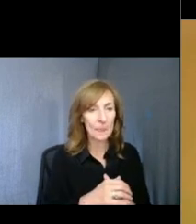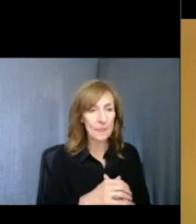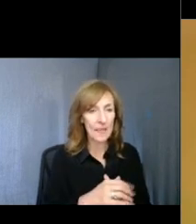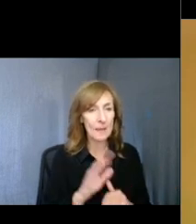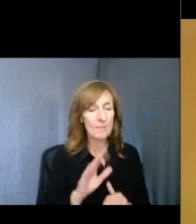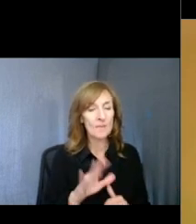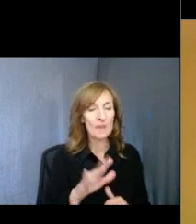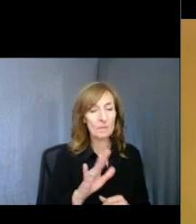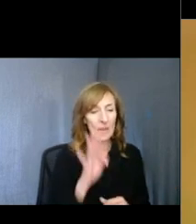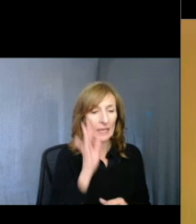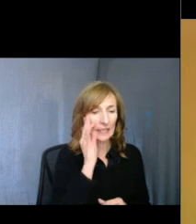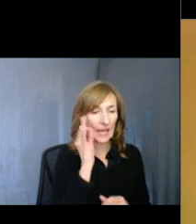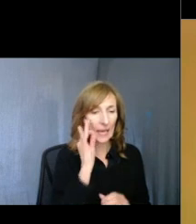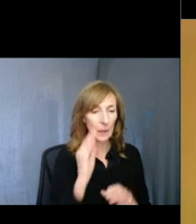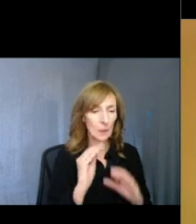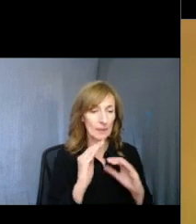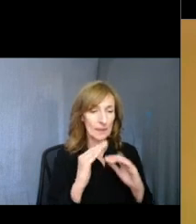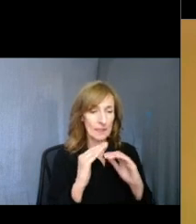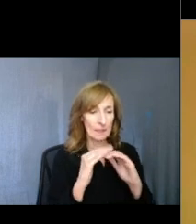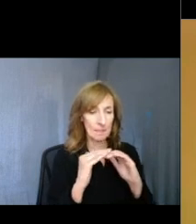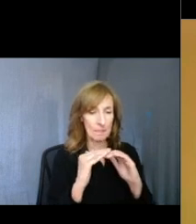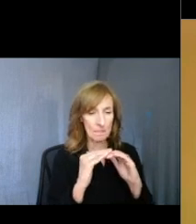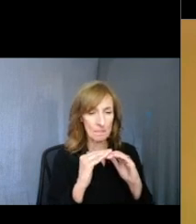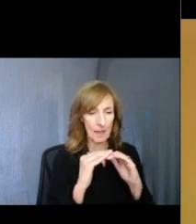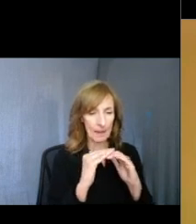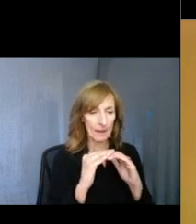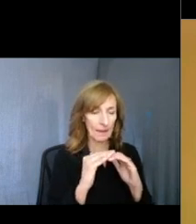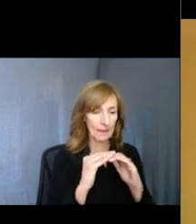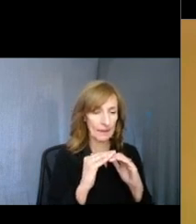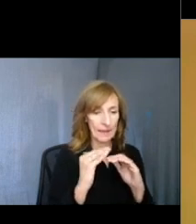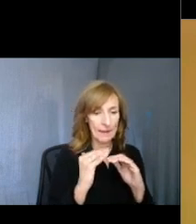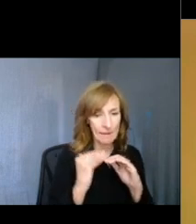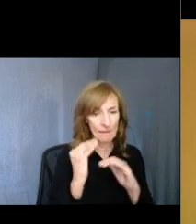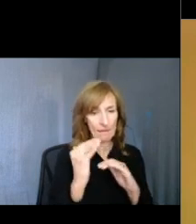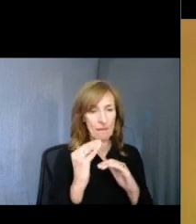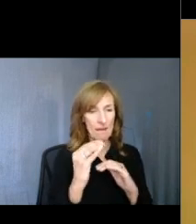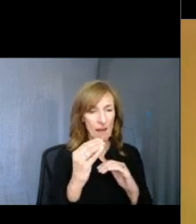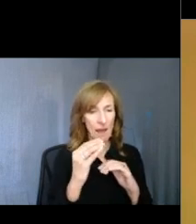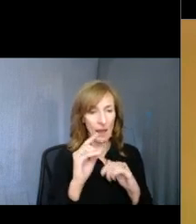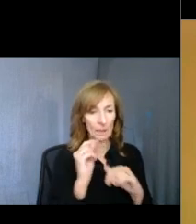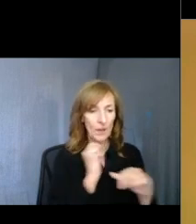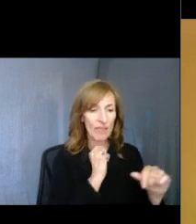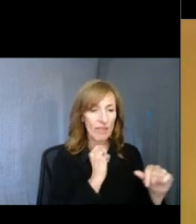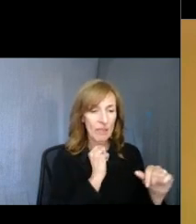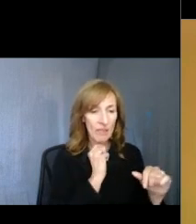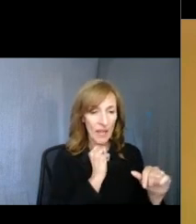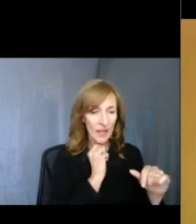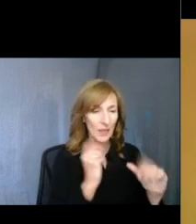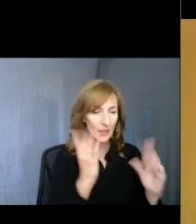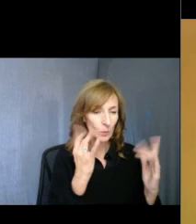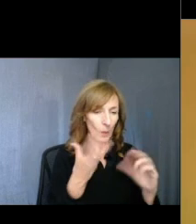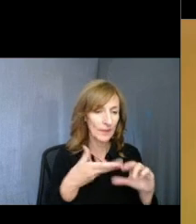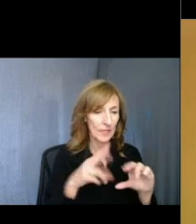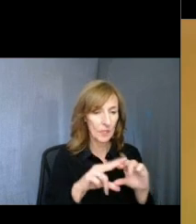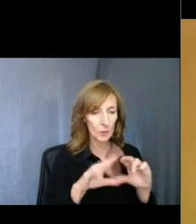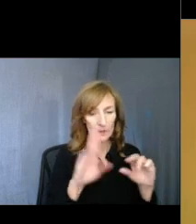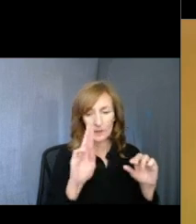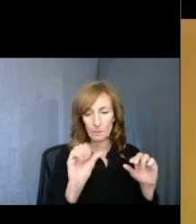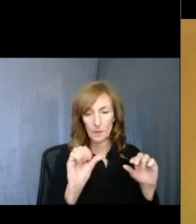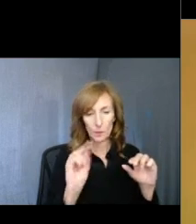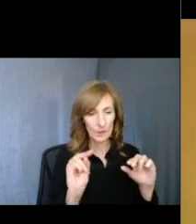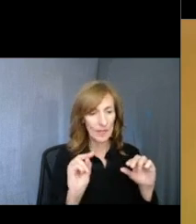hyperthyroid, which is probably part of the reason, I think, for the BUN. But anyway, some of those are now included on those.